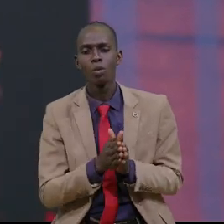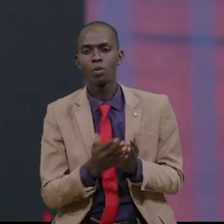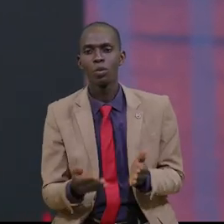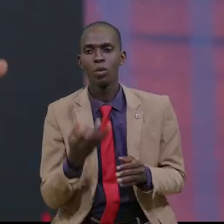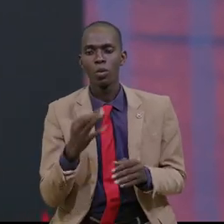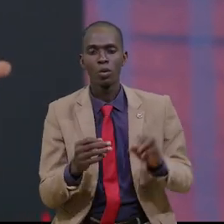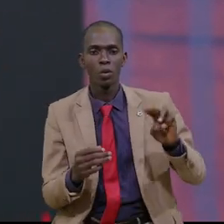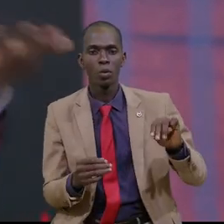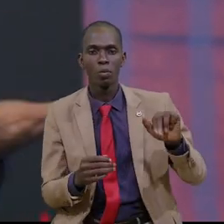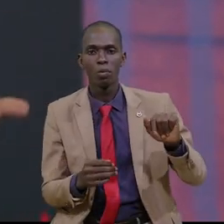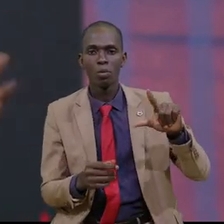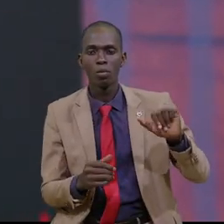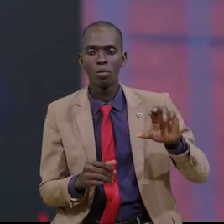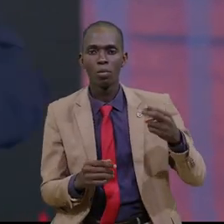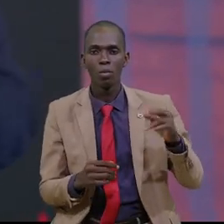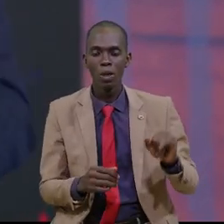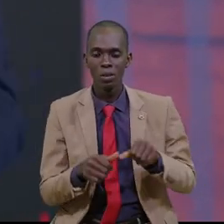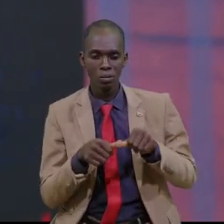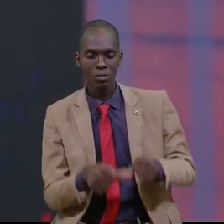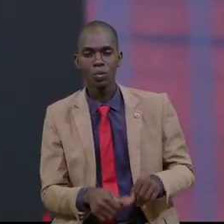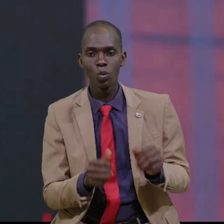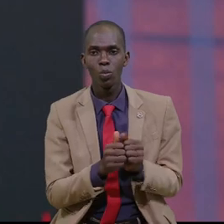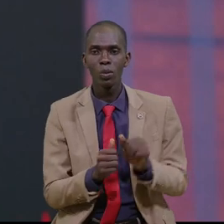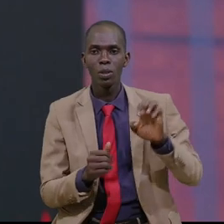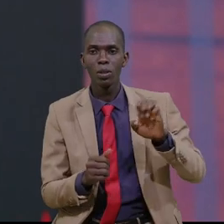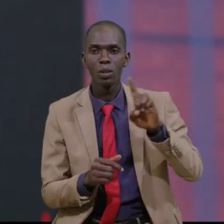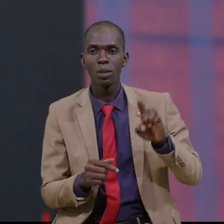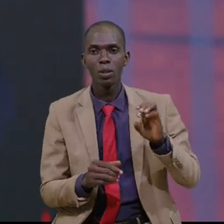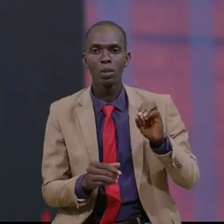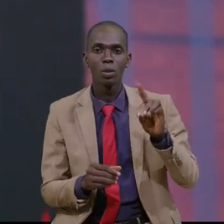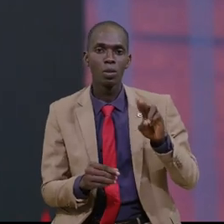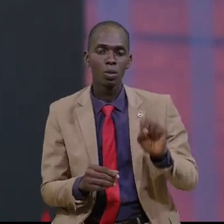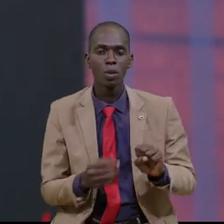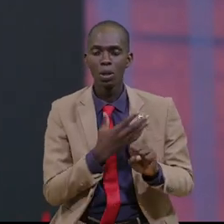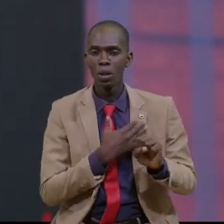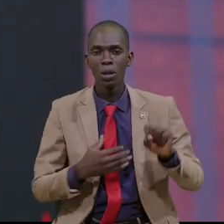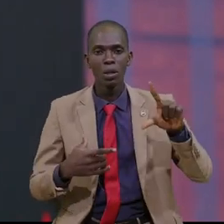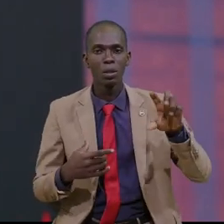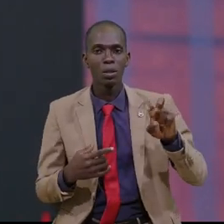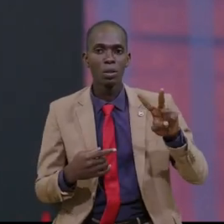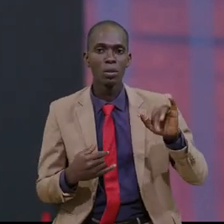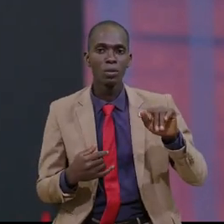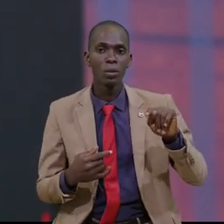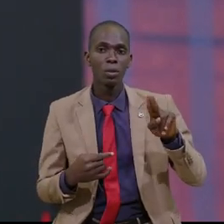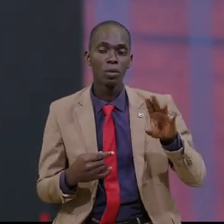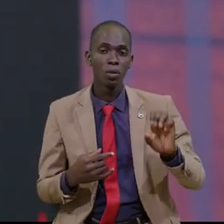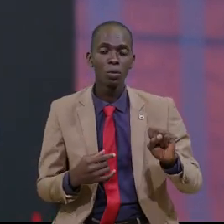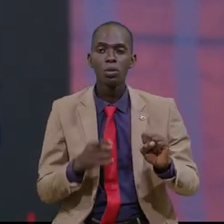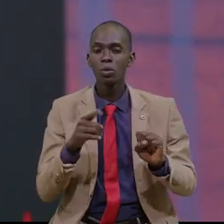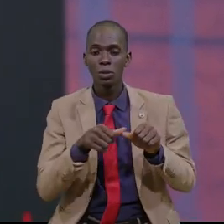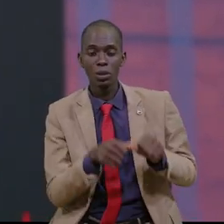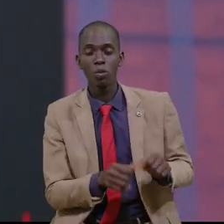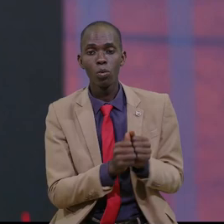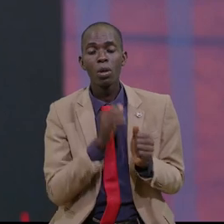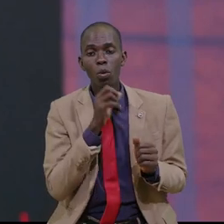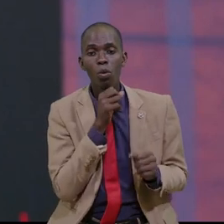dwelling in Exodus and Leviticus, and you have not crossed over to that covenant which is new. You'll